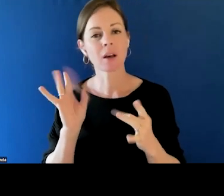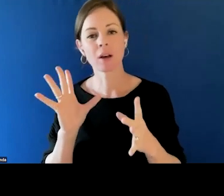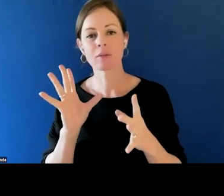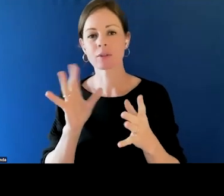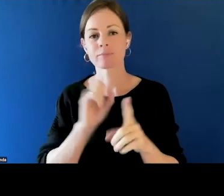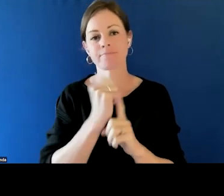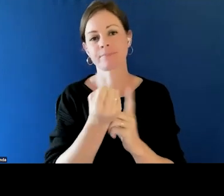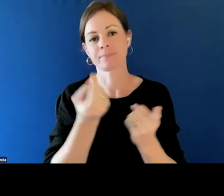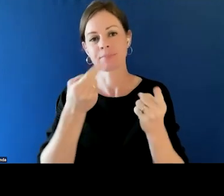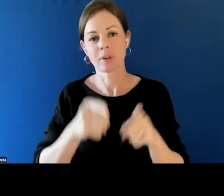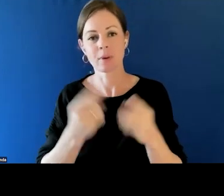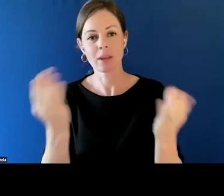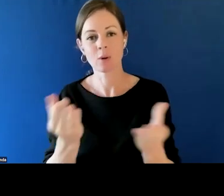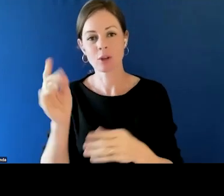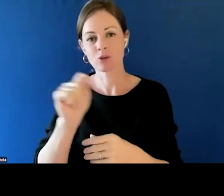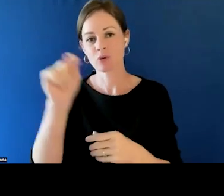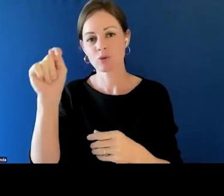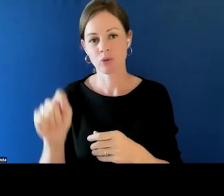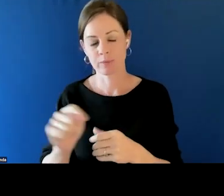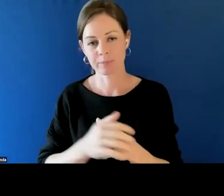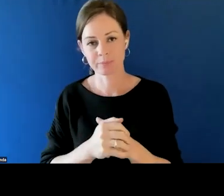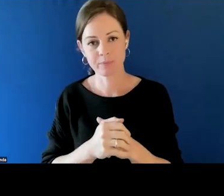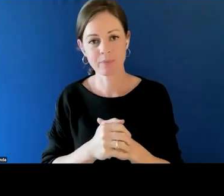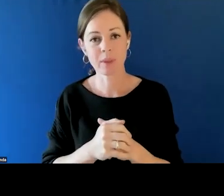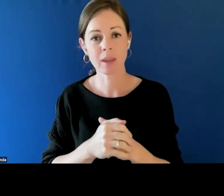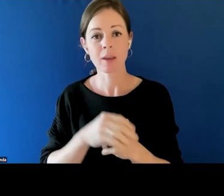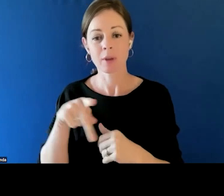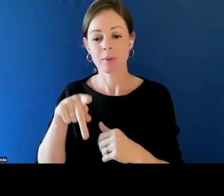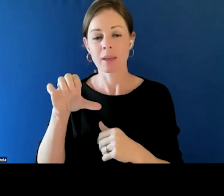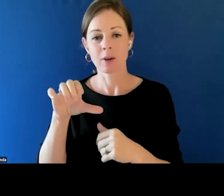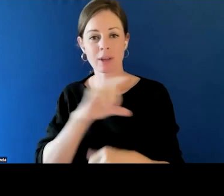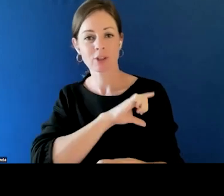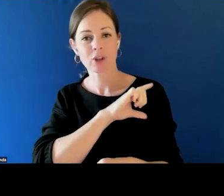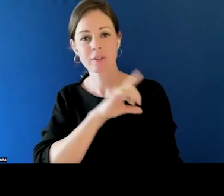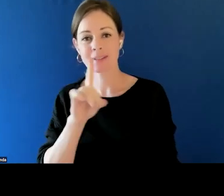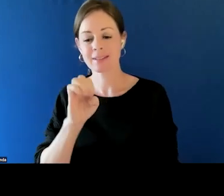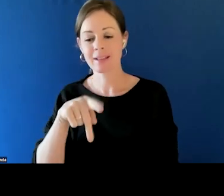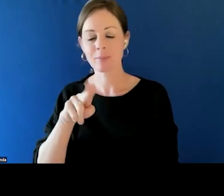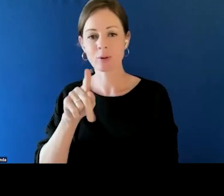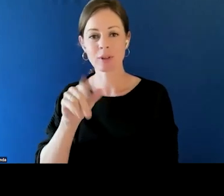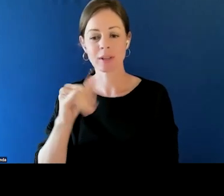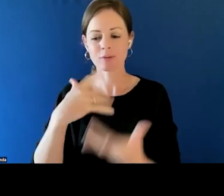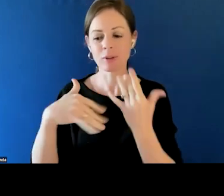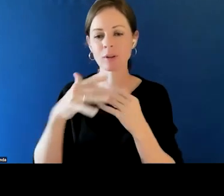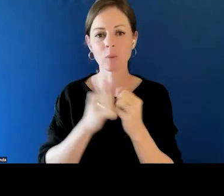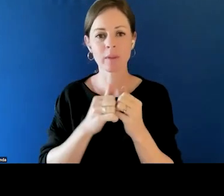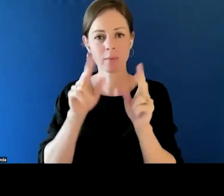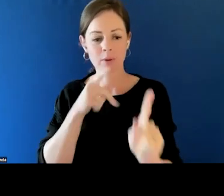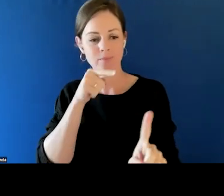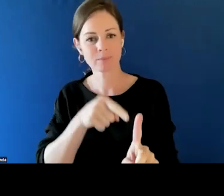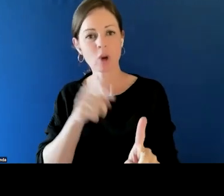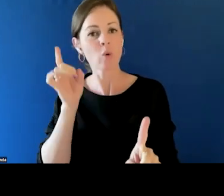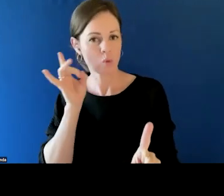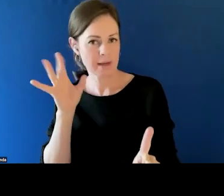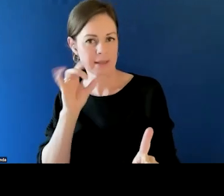happen here in Tucson, where a Pima County Sheriff's deputy actually interacted with an individual in crisis and